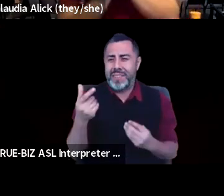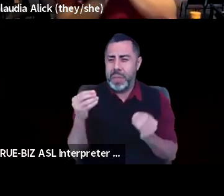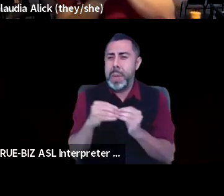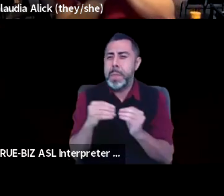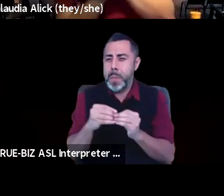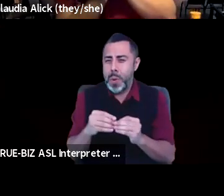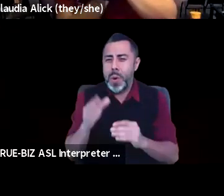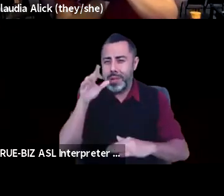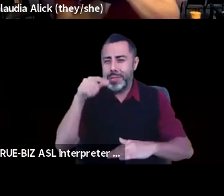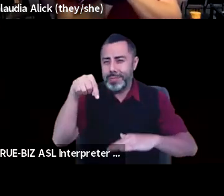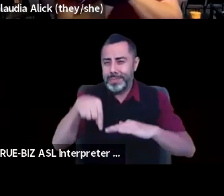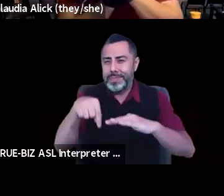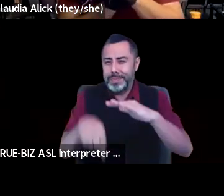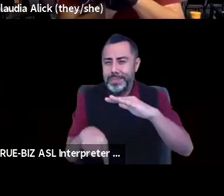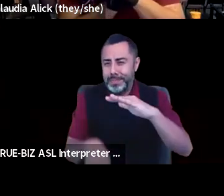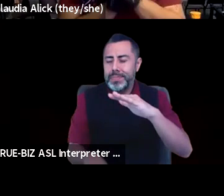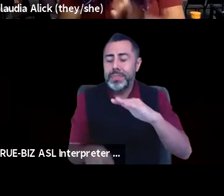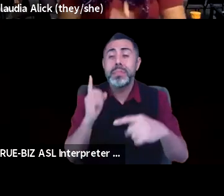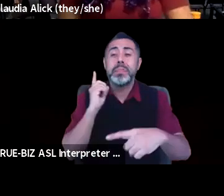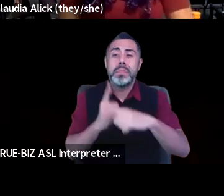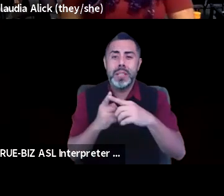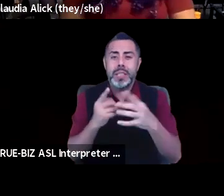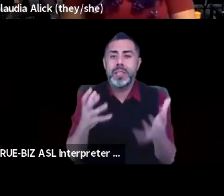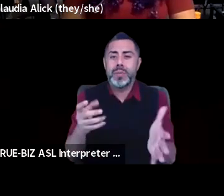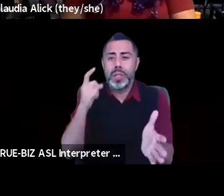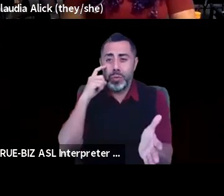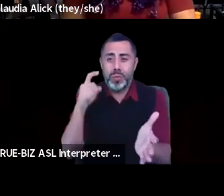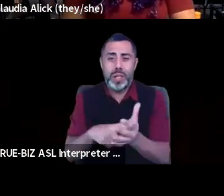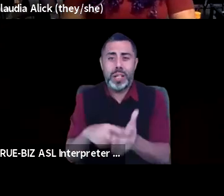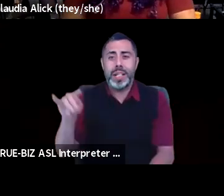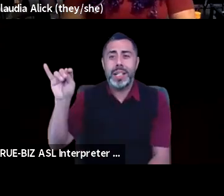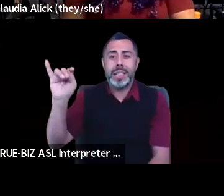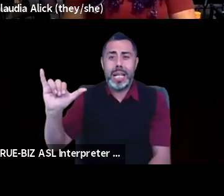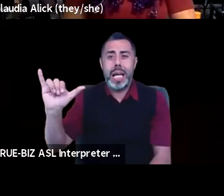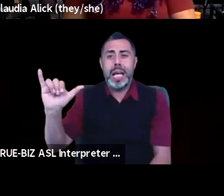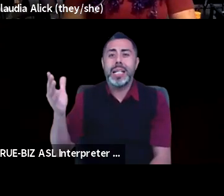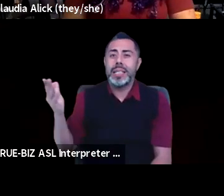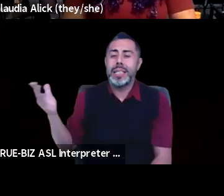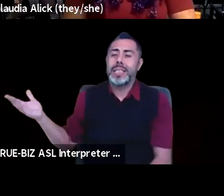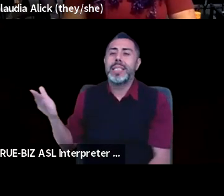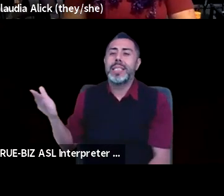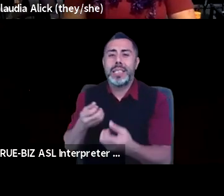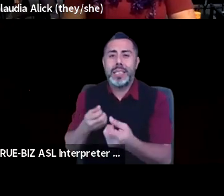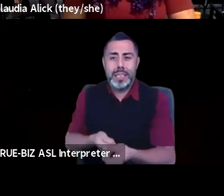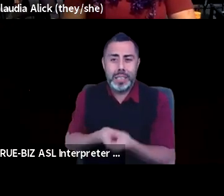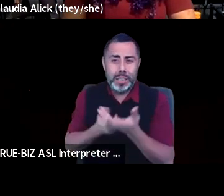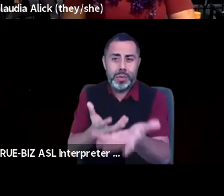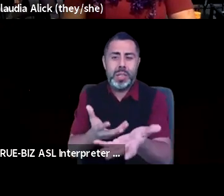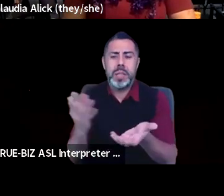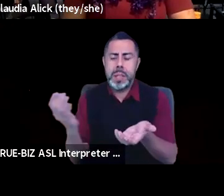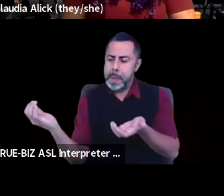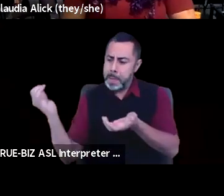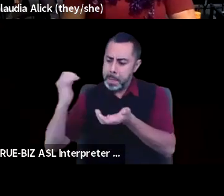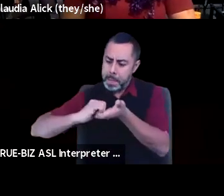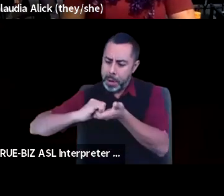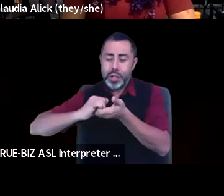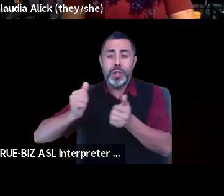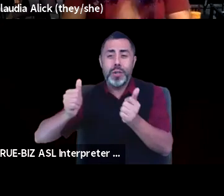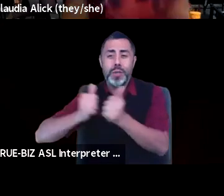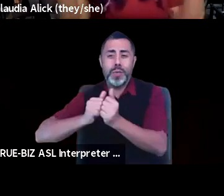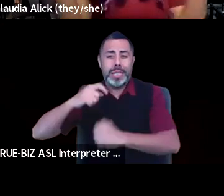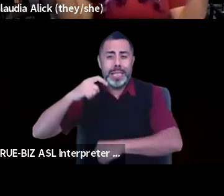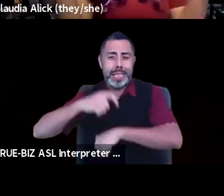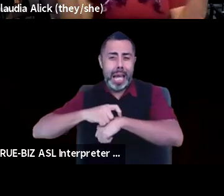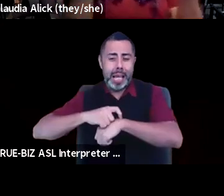into, and also to recognize Ty's expression of partnering with time. And Claudia just